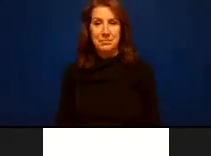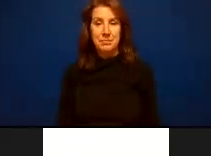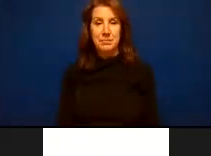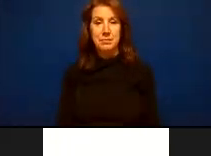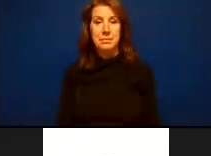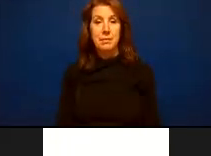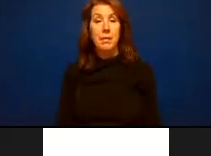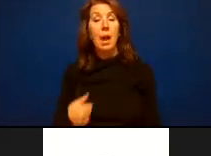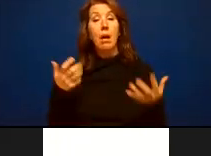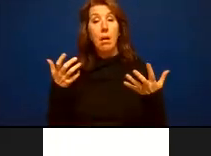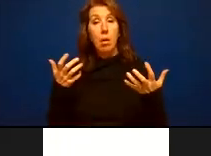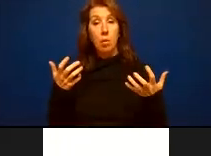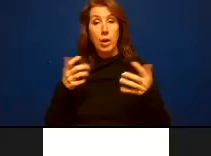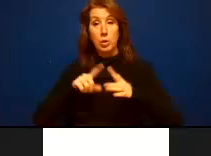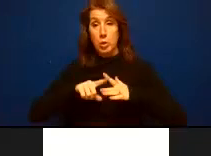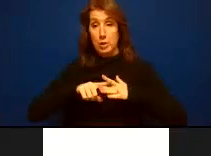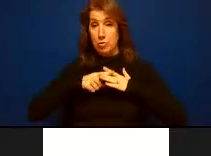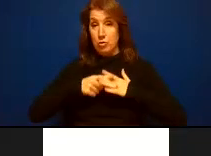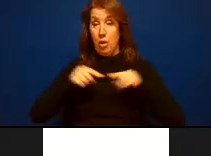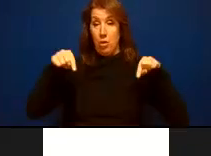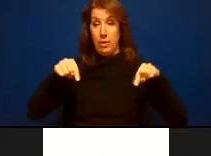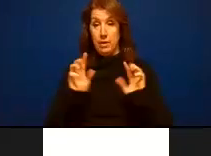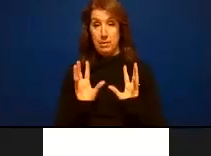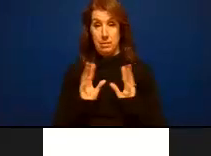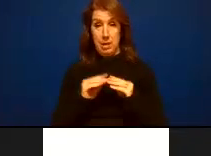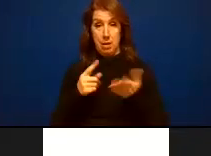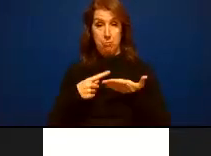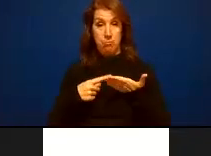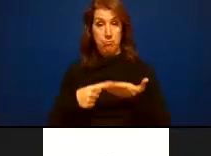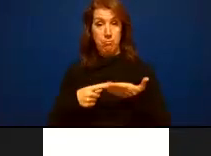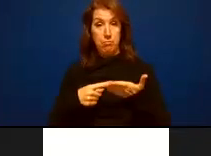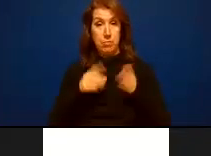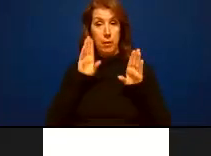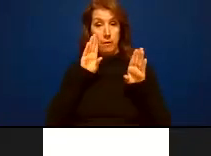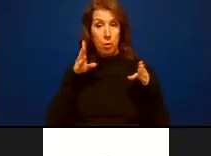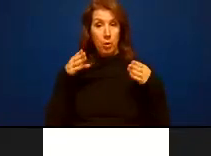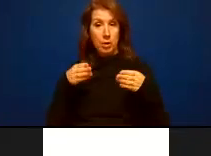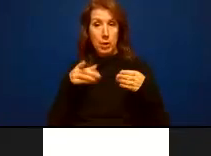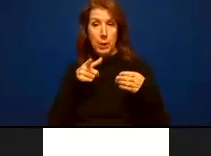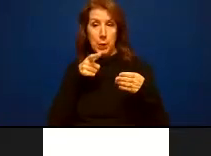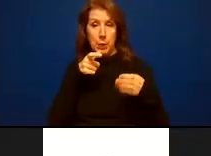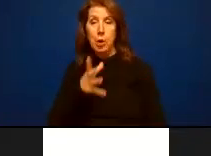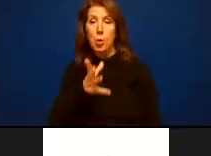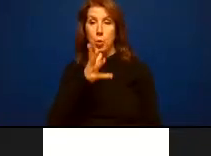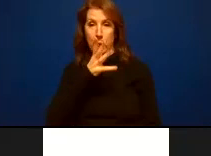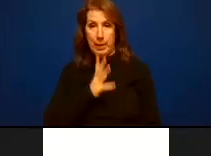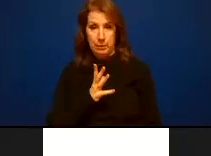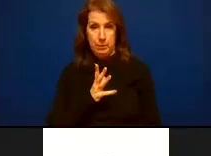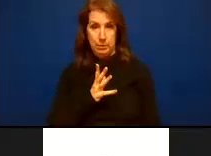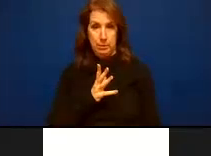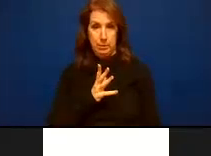I really want to start this conversation centering the women at the center of the Olmstead